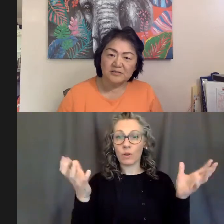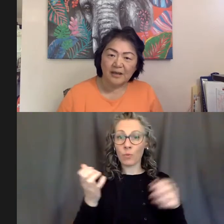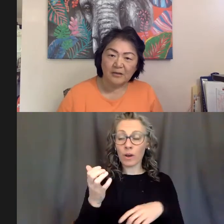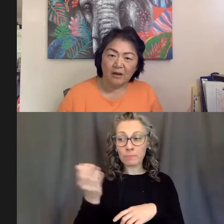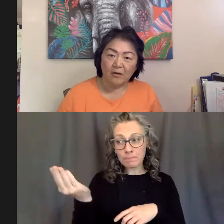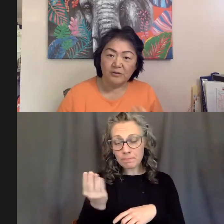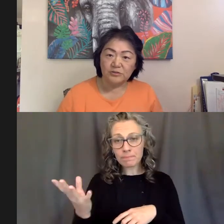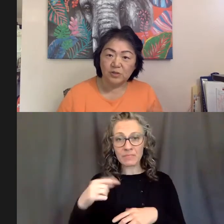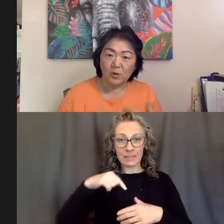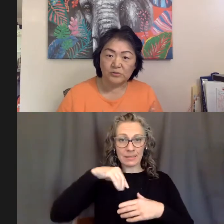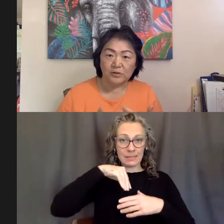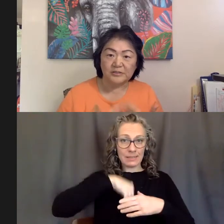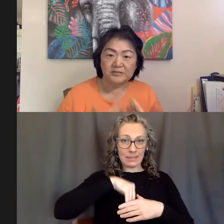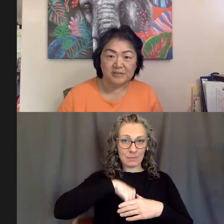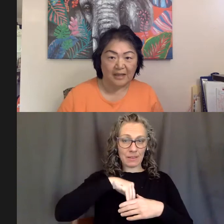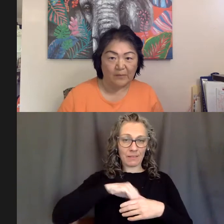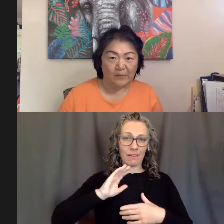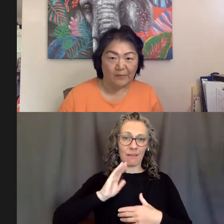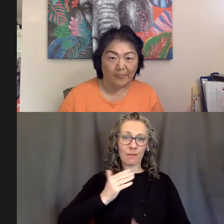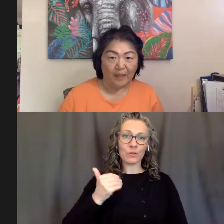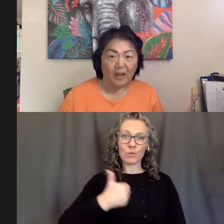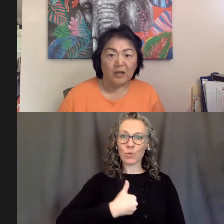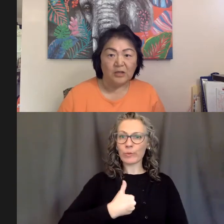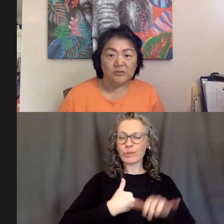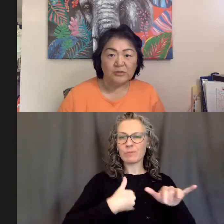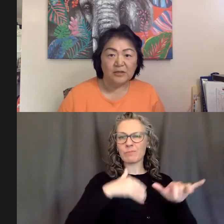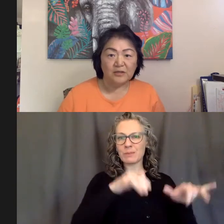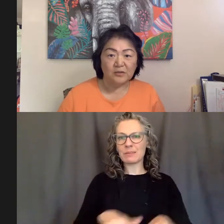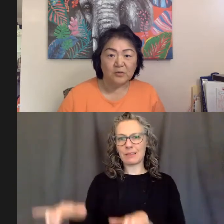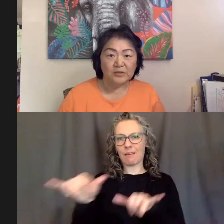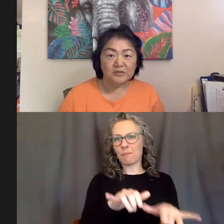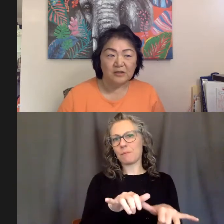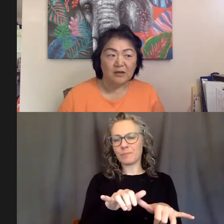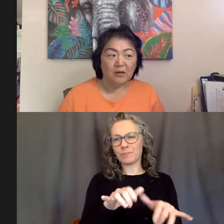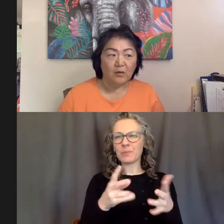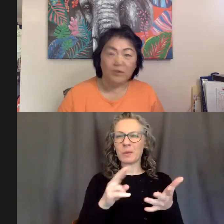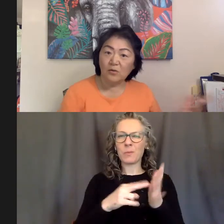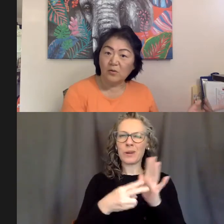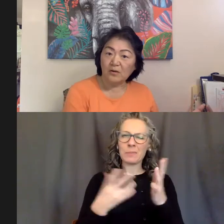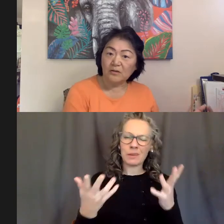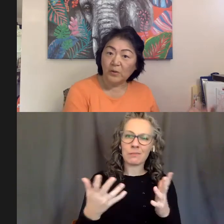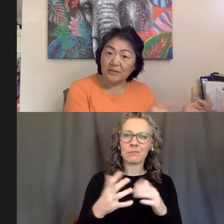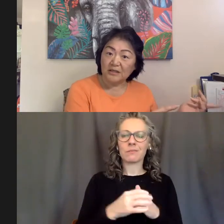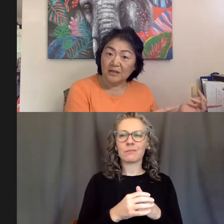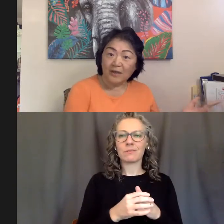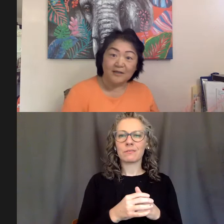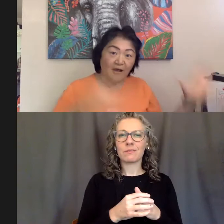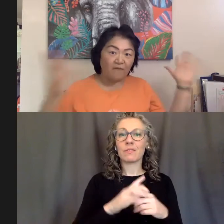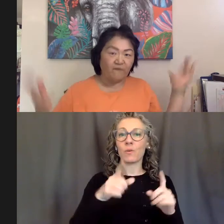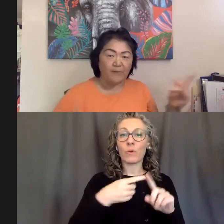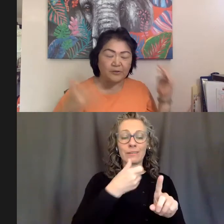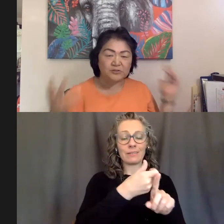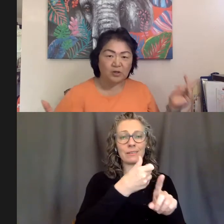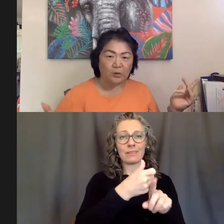down inside, our souls are the same. So in other words, when you were 20, you had a